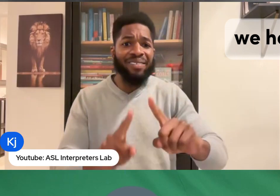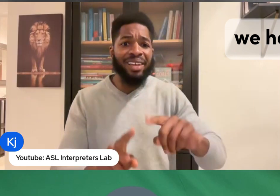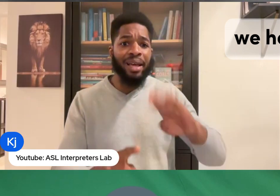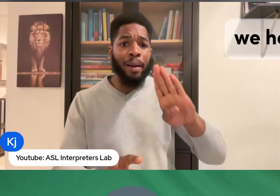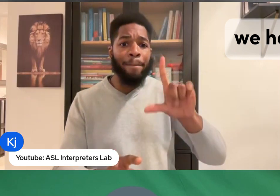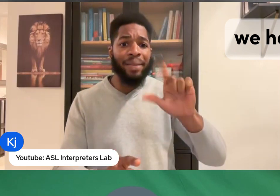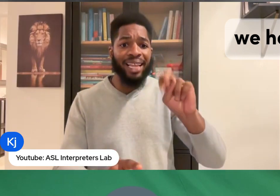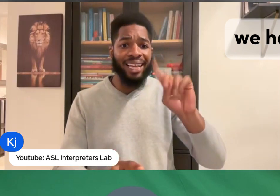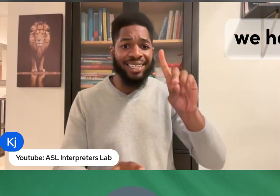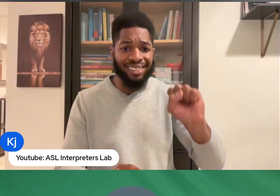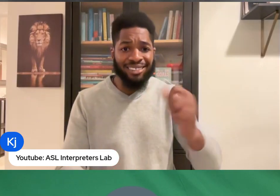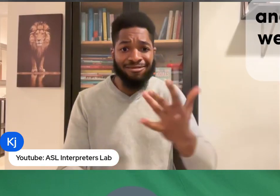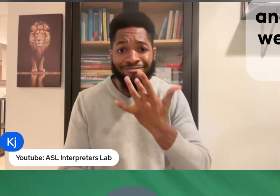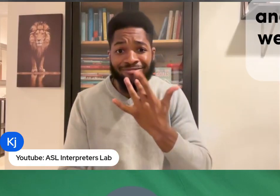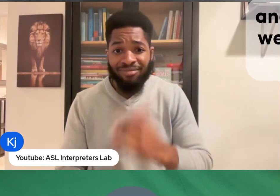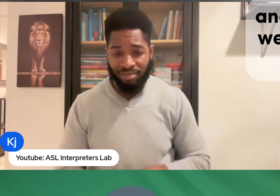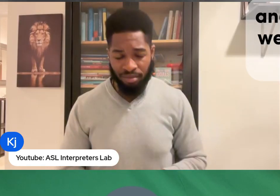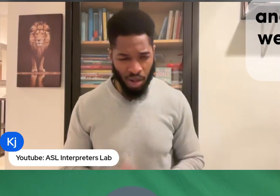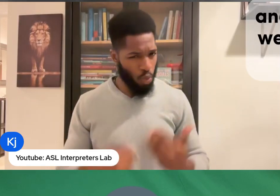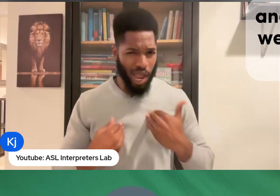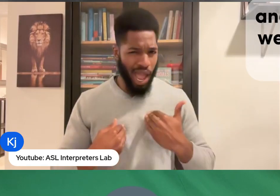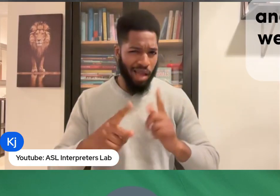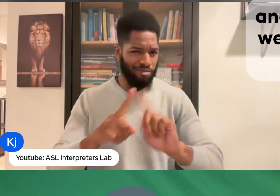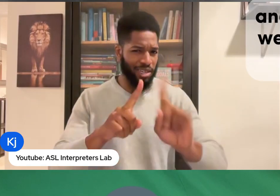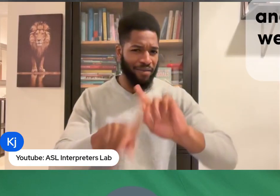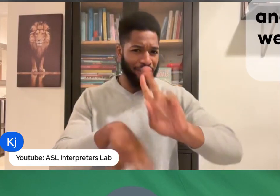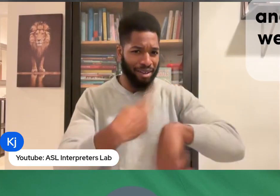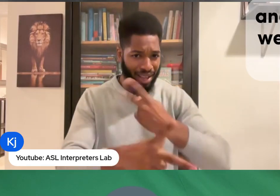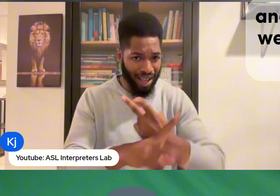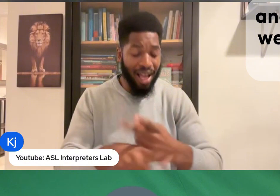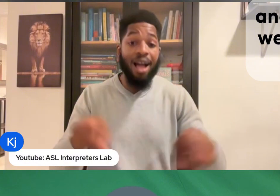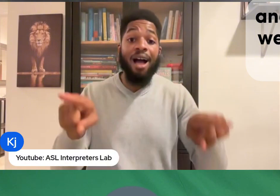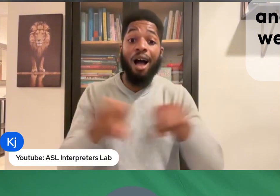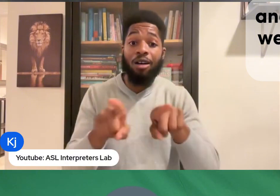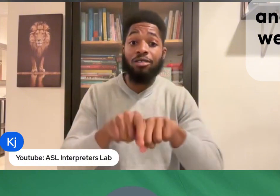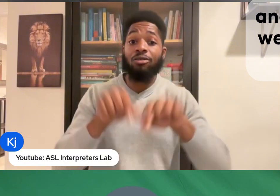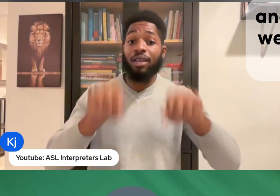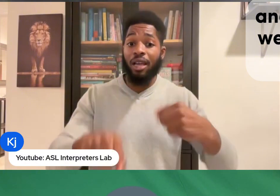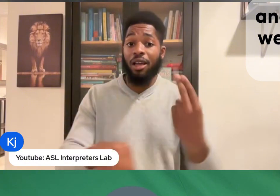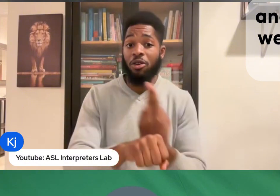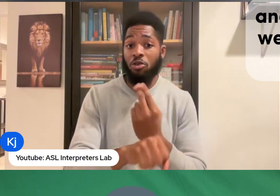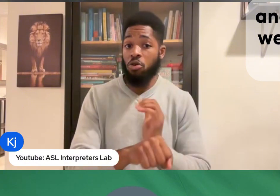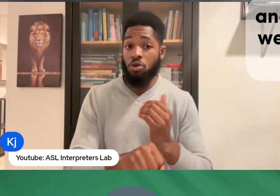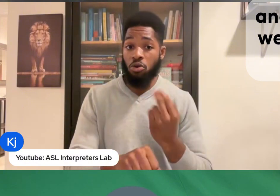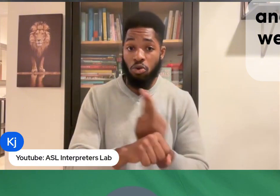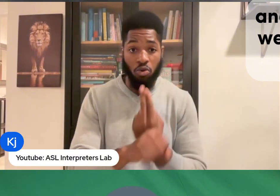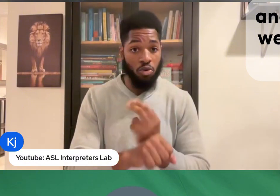different varieties, and we are available on our website at